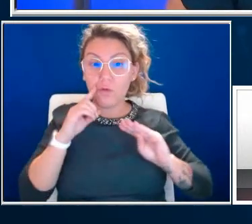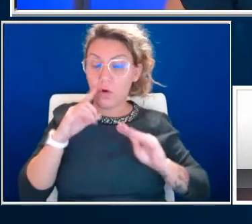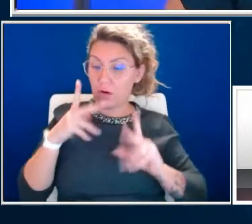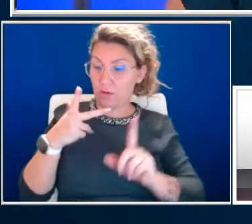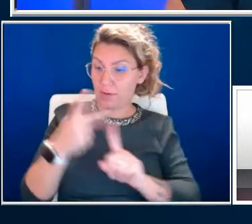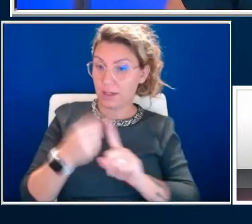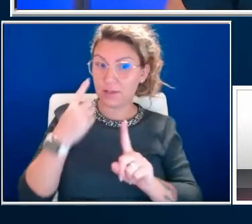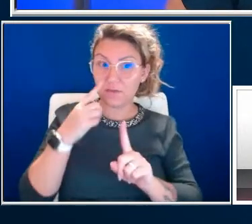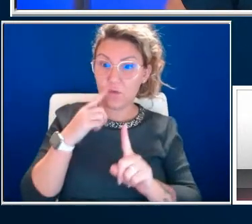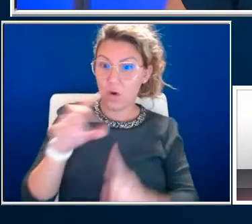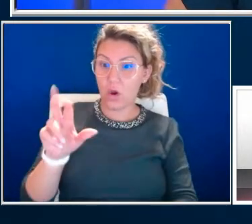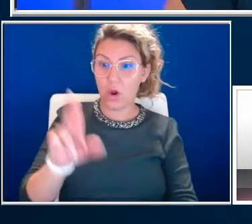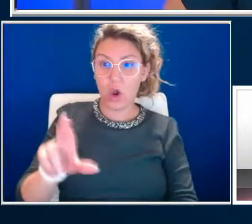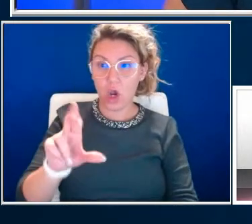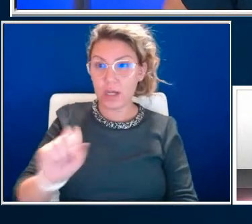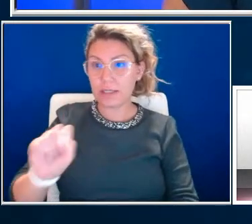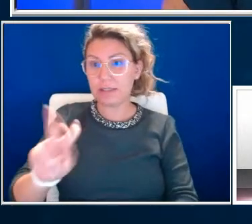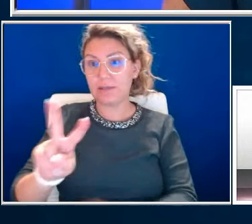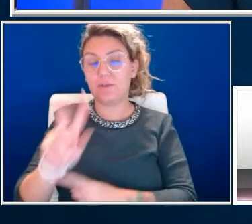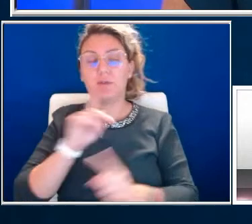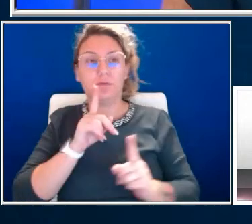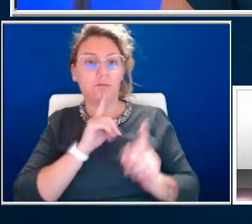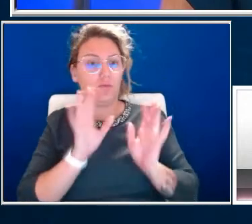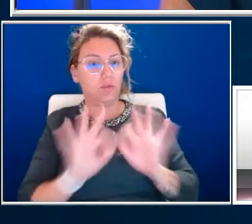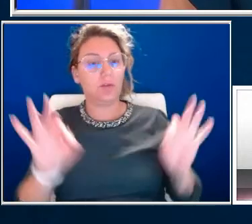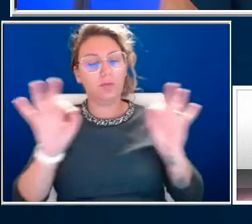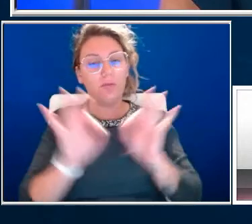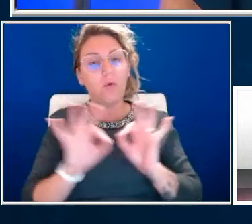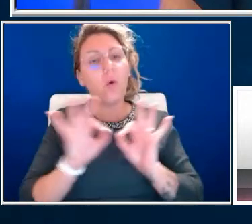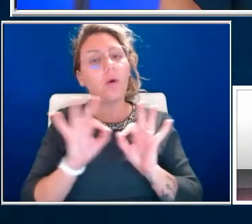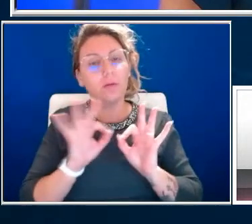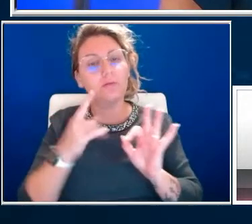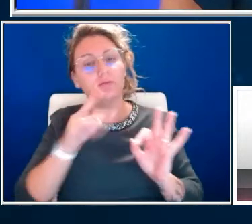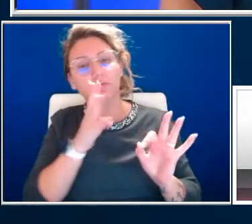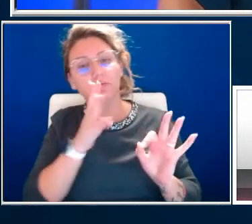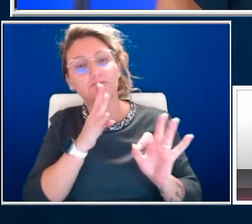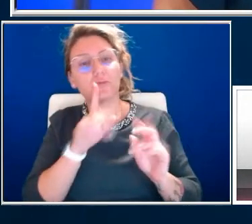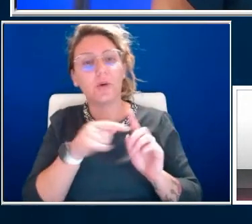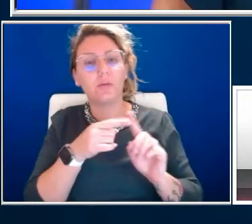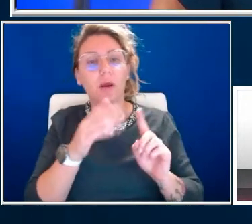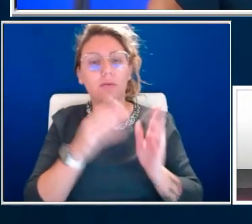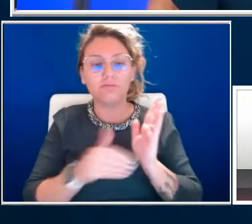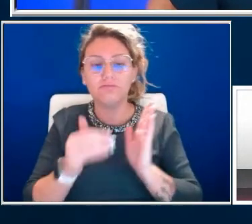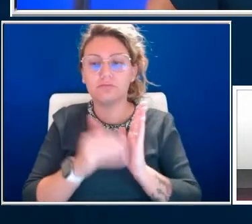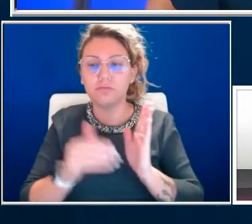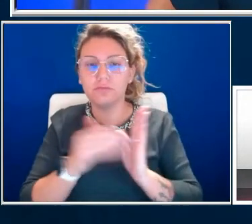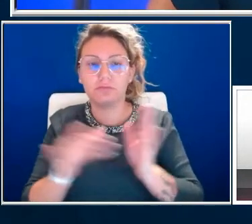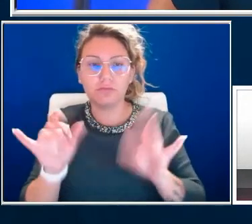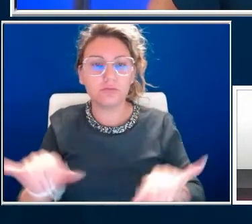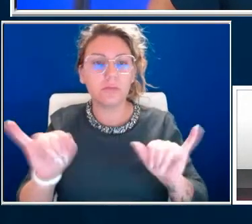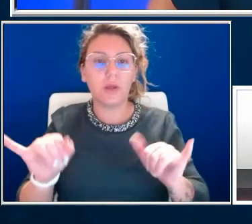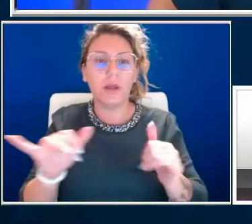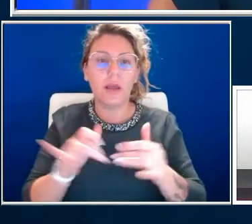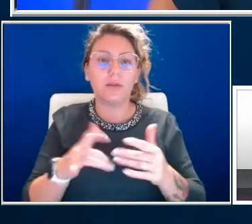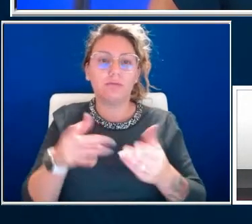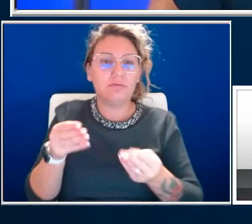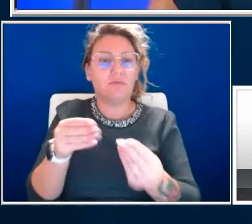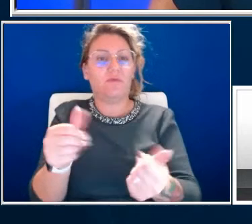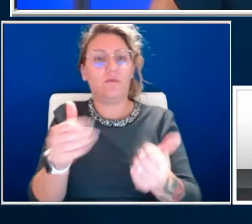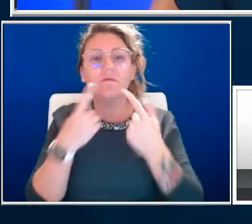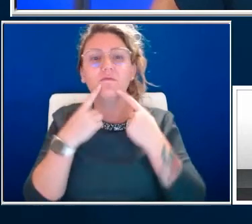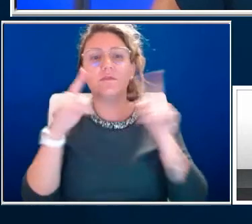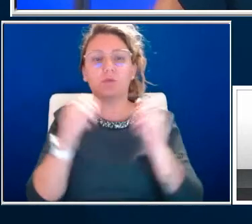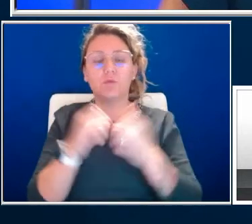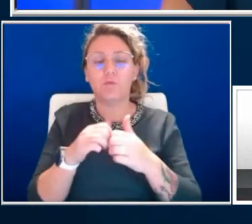RSV? Yeah, I think it's vitally important. You know, again, we've talked about the rapidity and the efficiency with which the SARS-CoV-2 vaccines